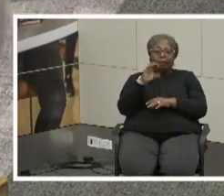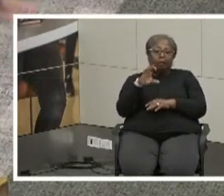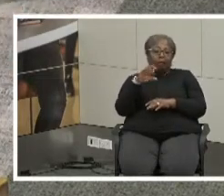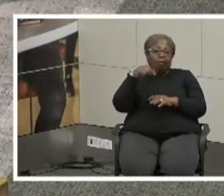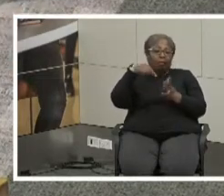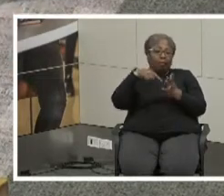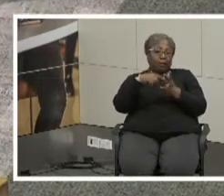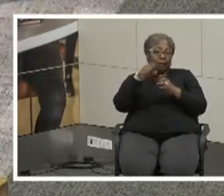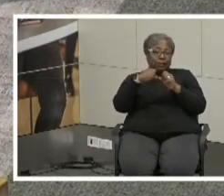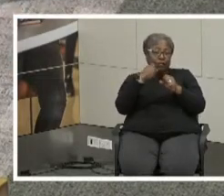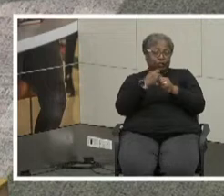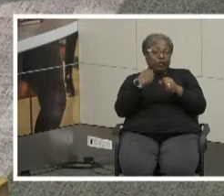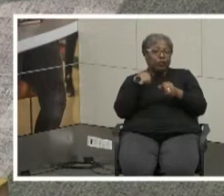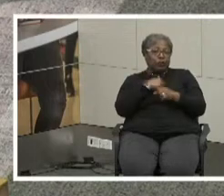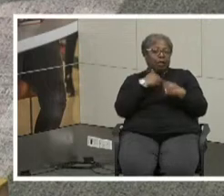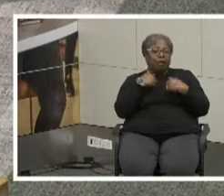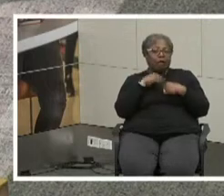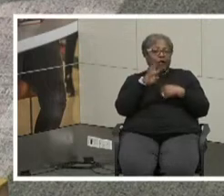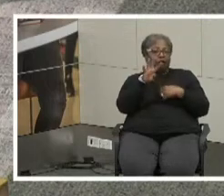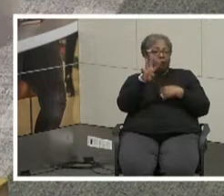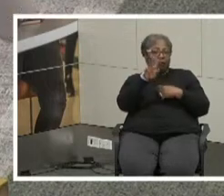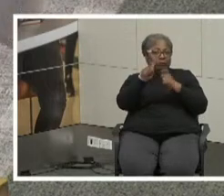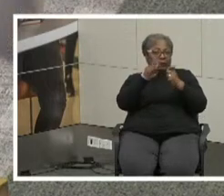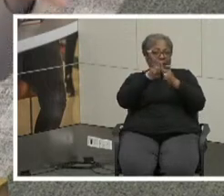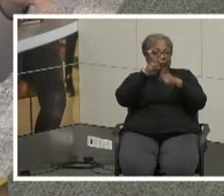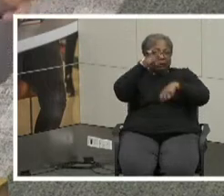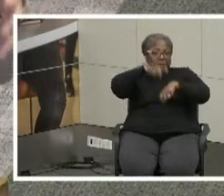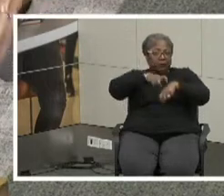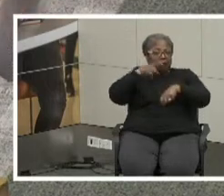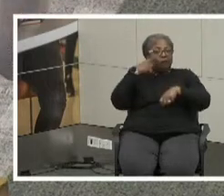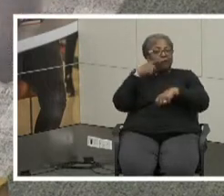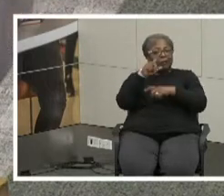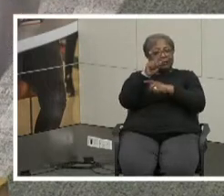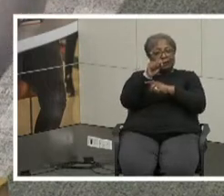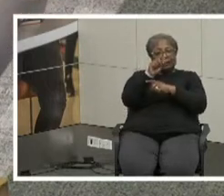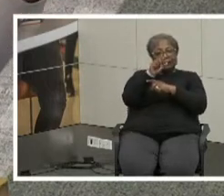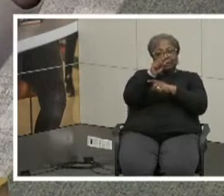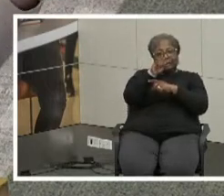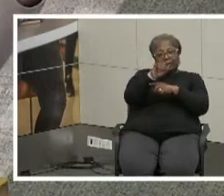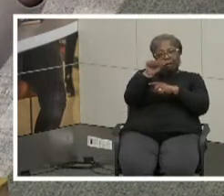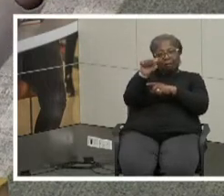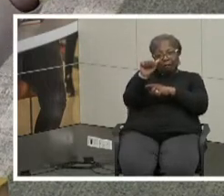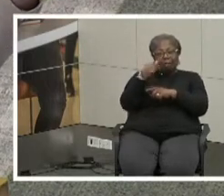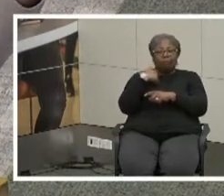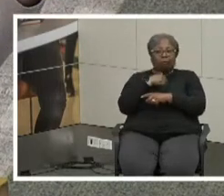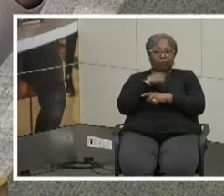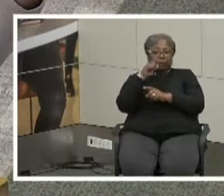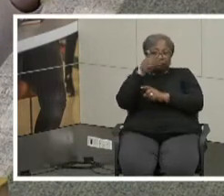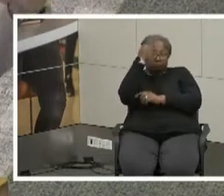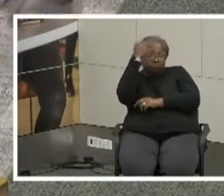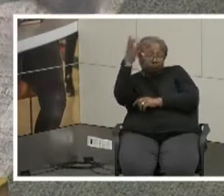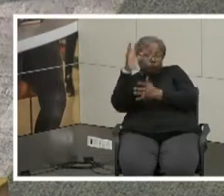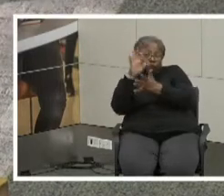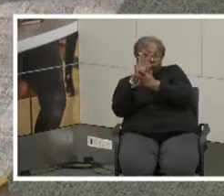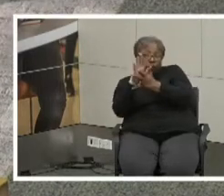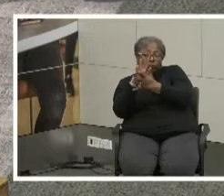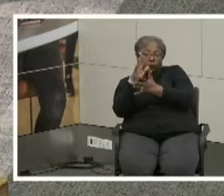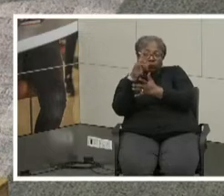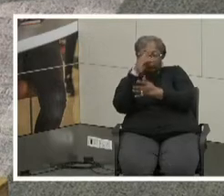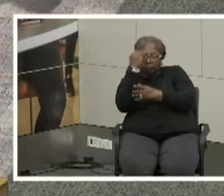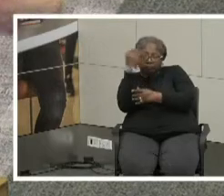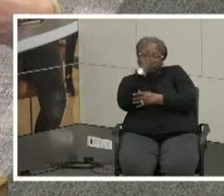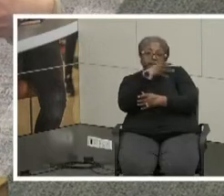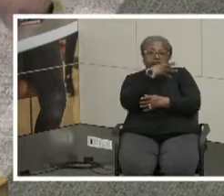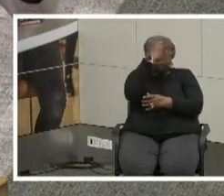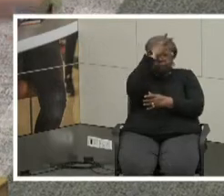we had four specific testing windows for the tsia that we could communicate to schools to families to parents and that gave